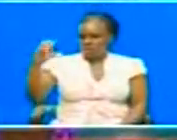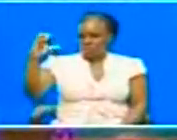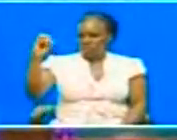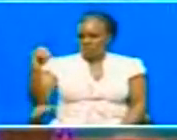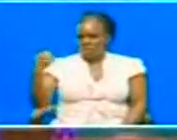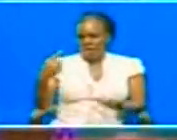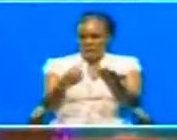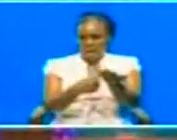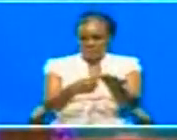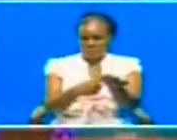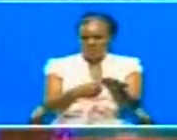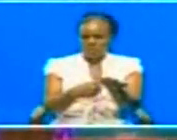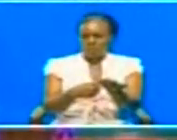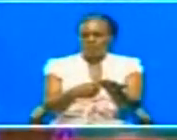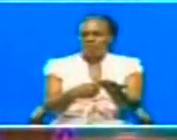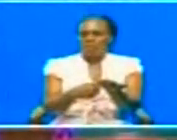dr.c@albinismfoundation